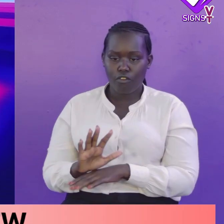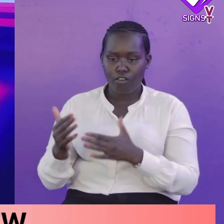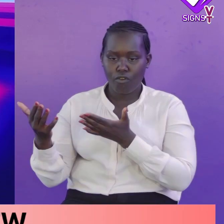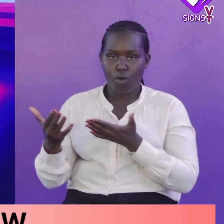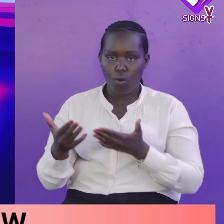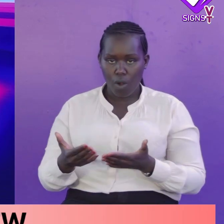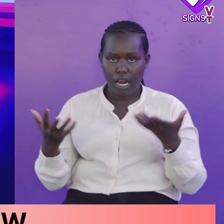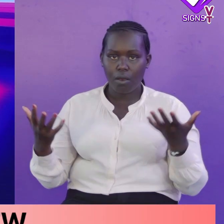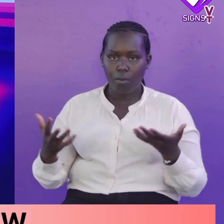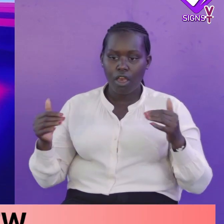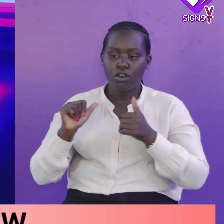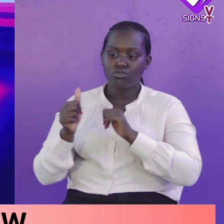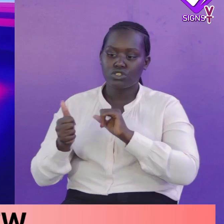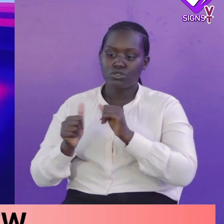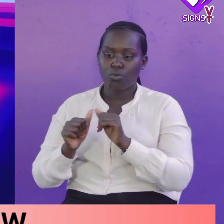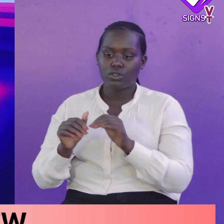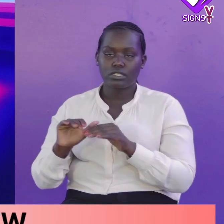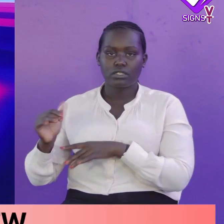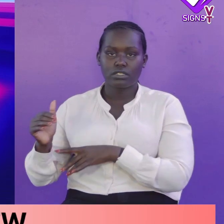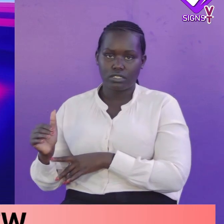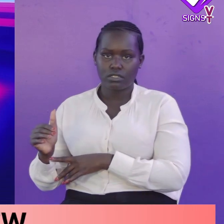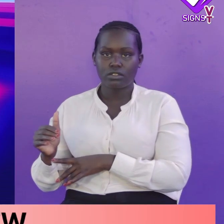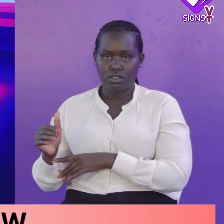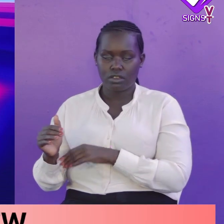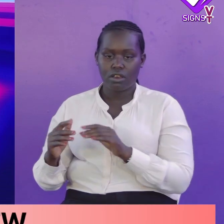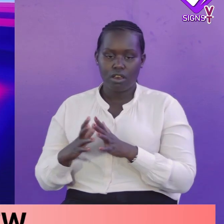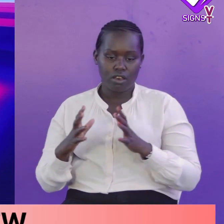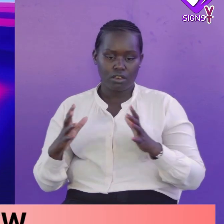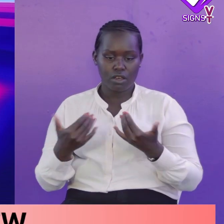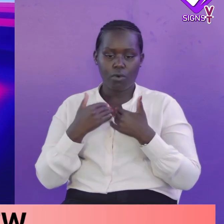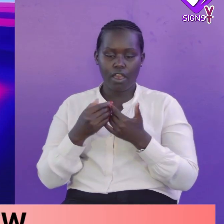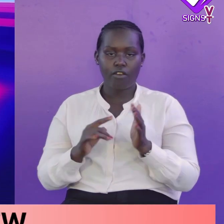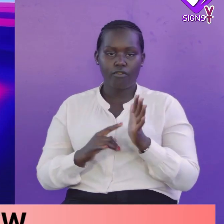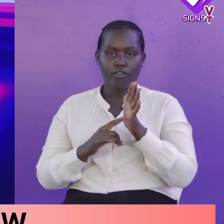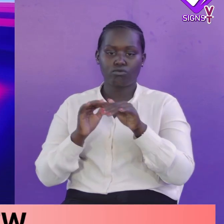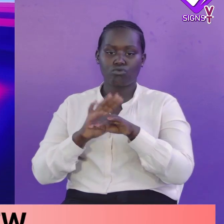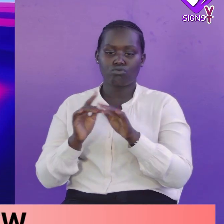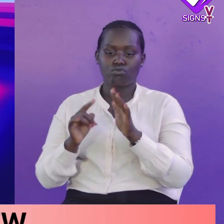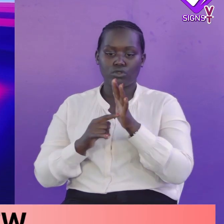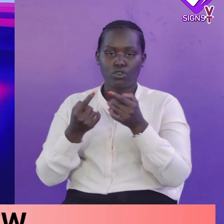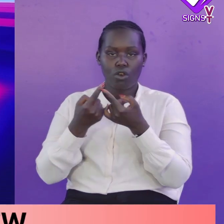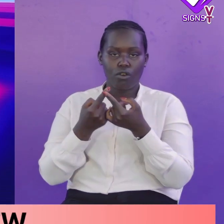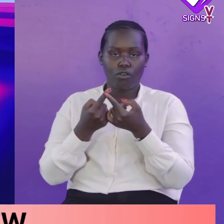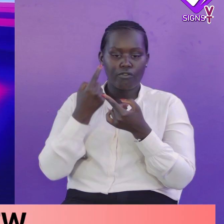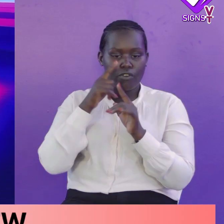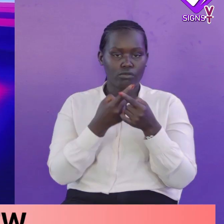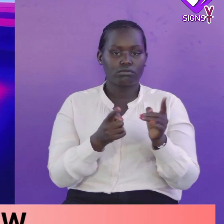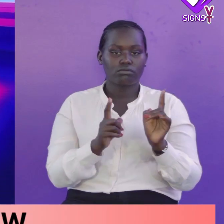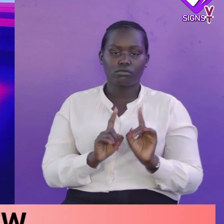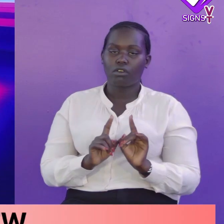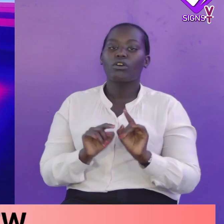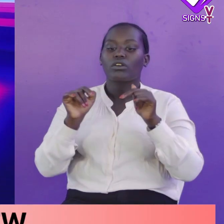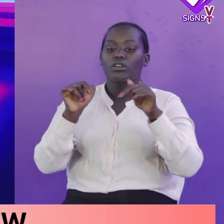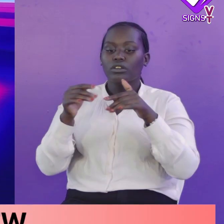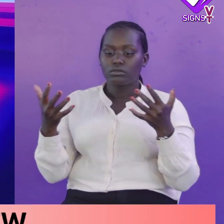to Sports City Extra. We have a great show lined up for you, and of course, this is